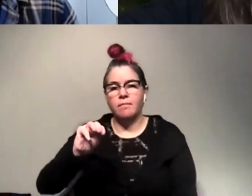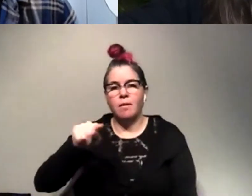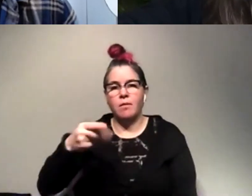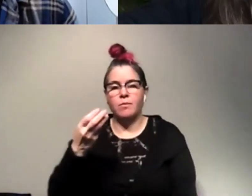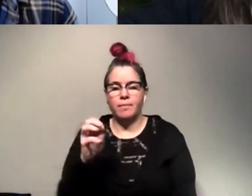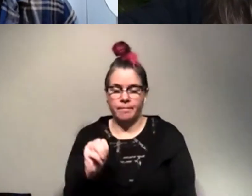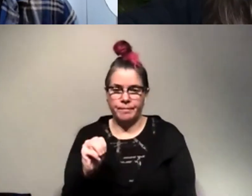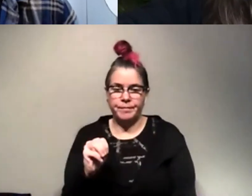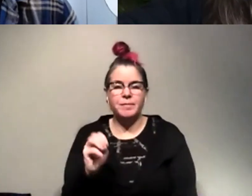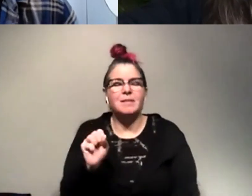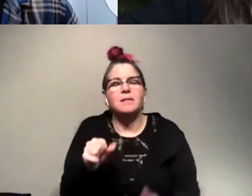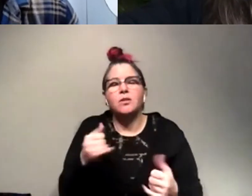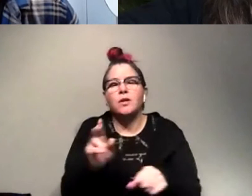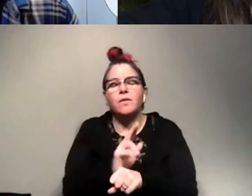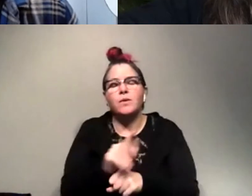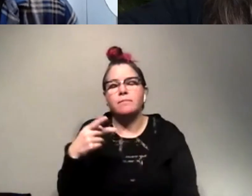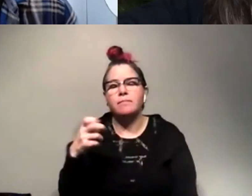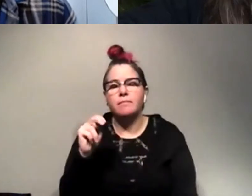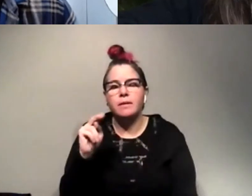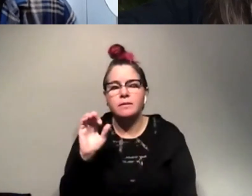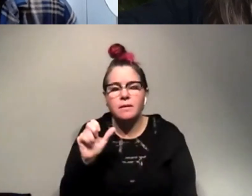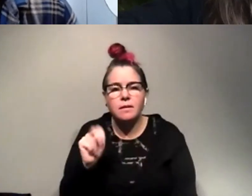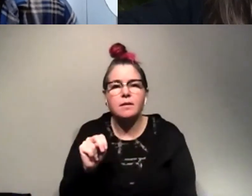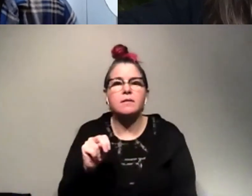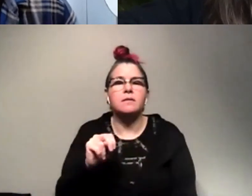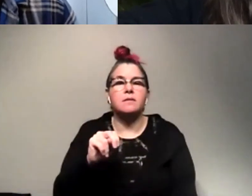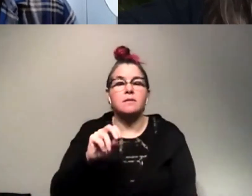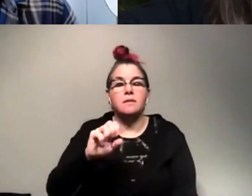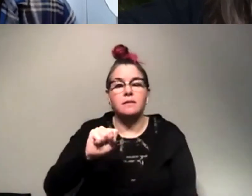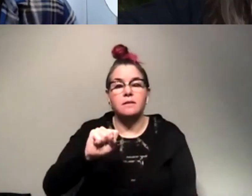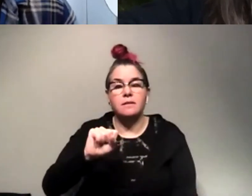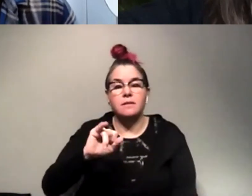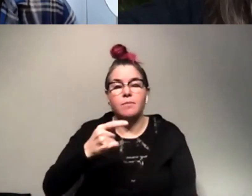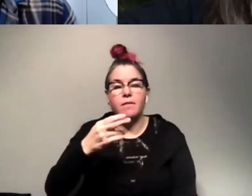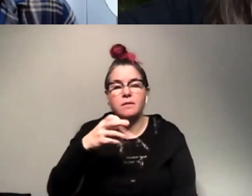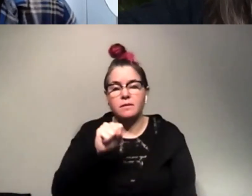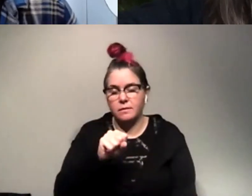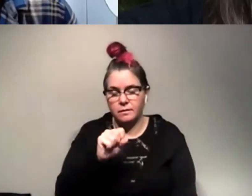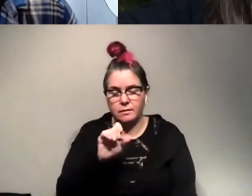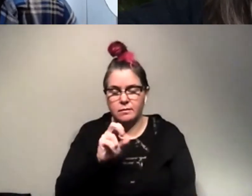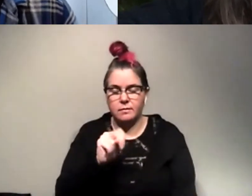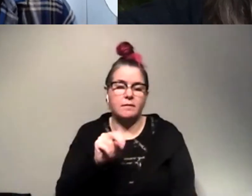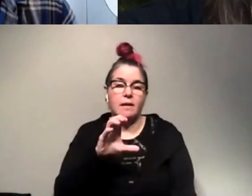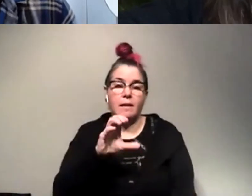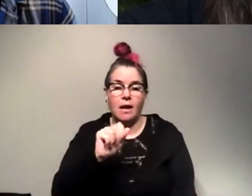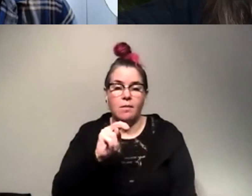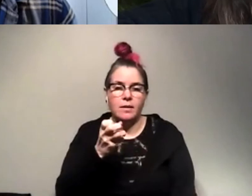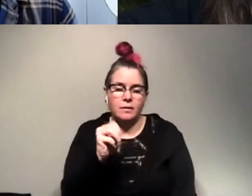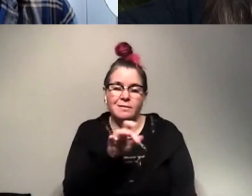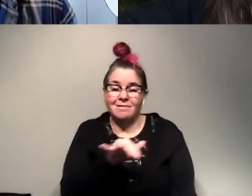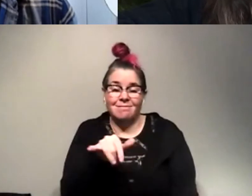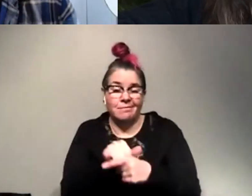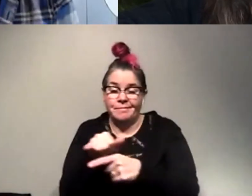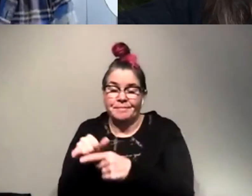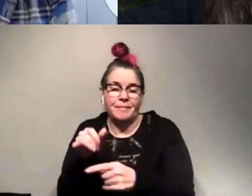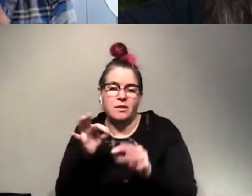we still could have used penicillin or ciprofloxacin or kanamycin. You know,